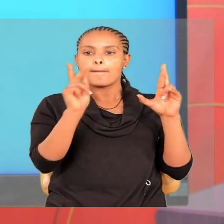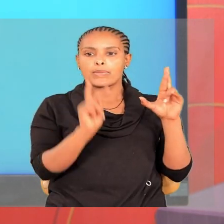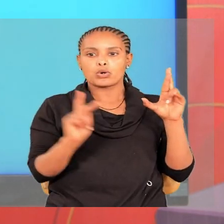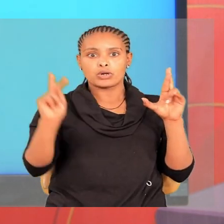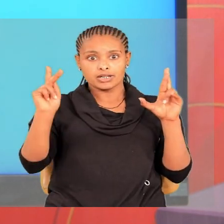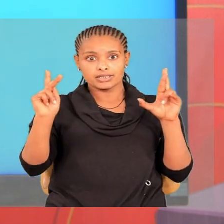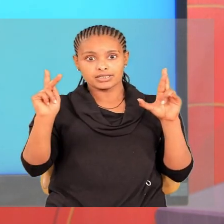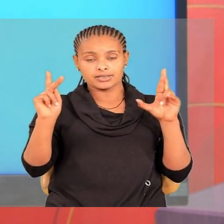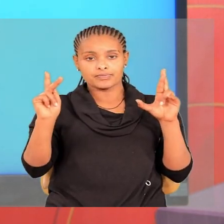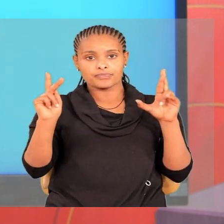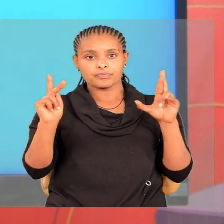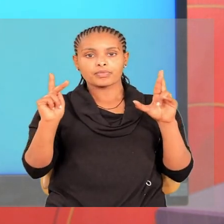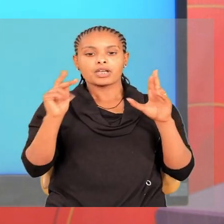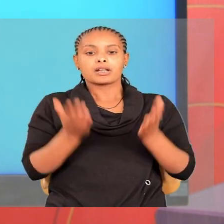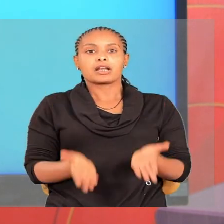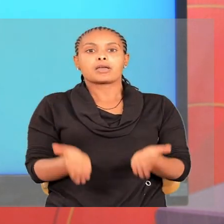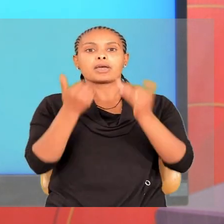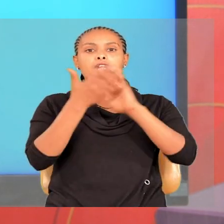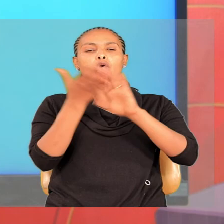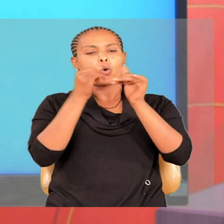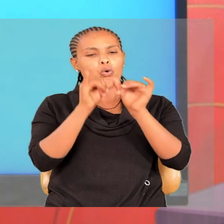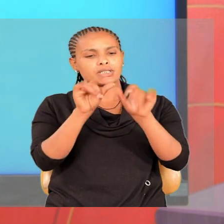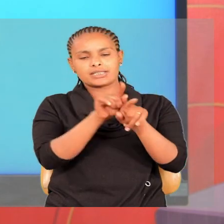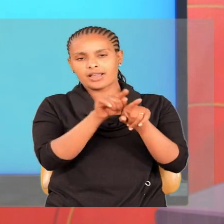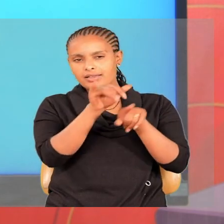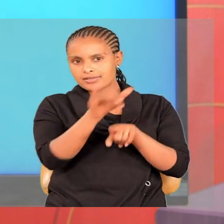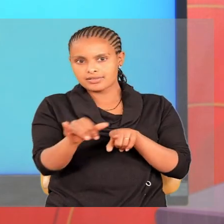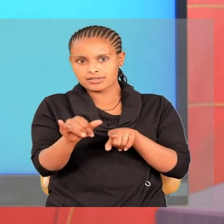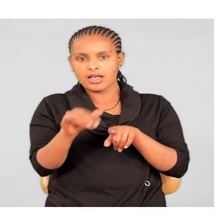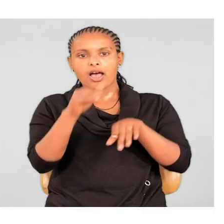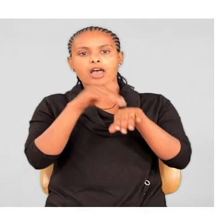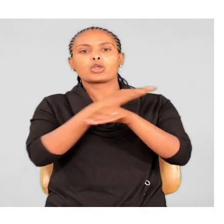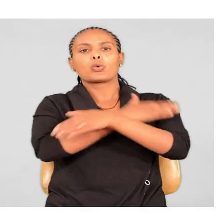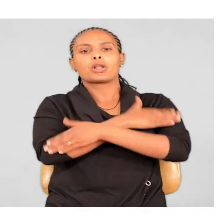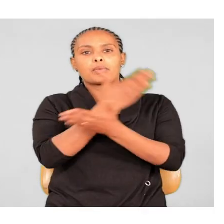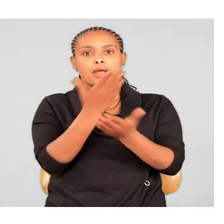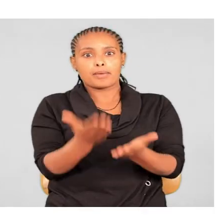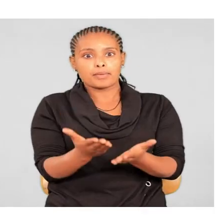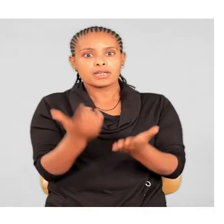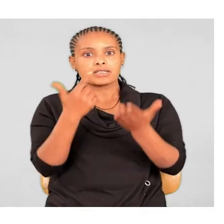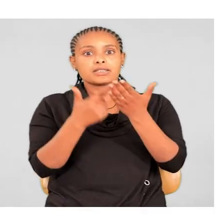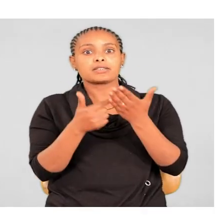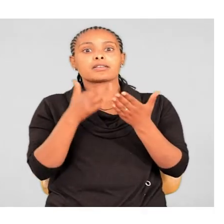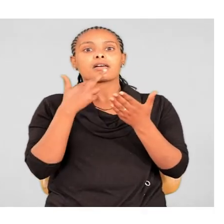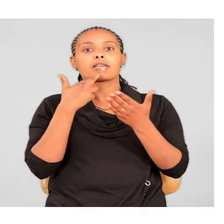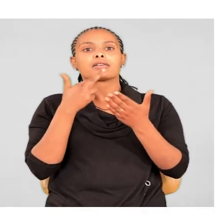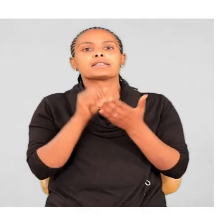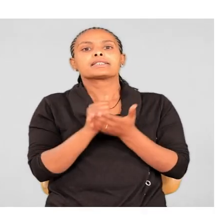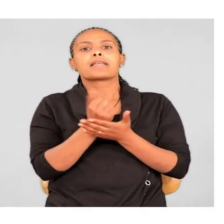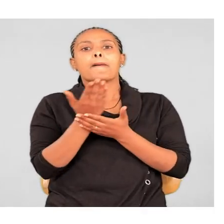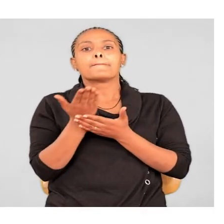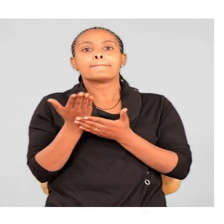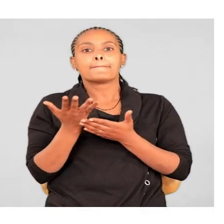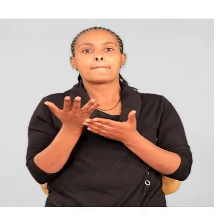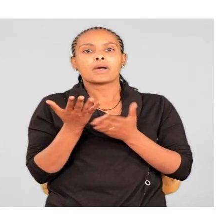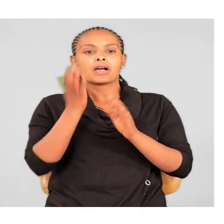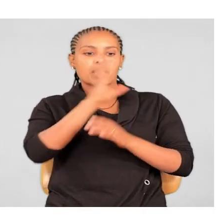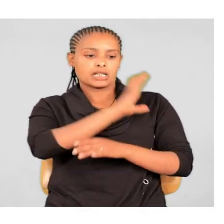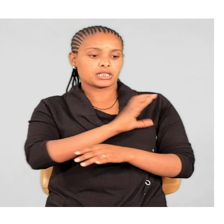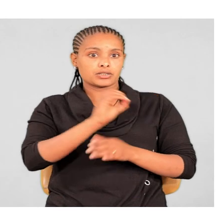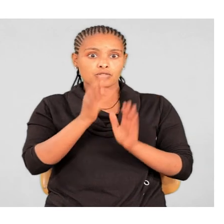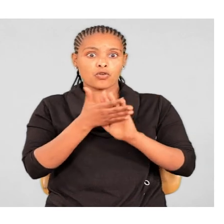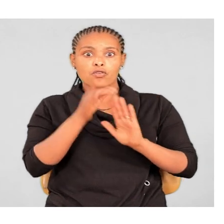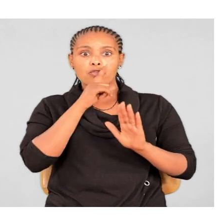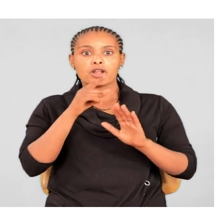and products remain constant at equilibrium. These are some